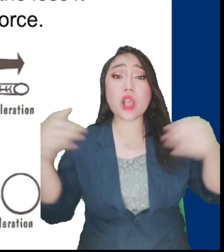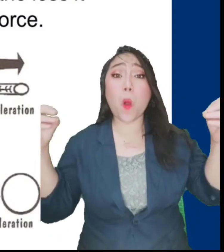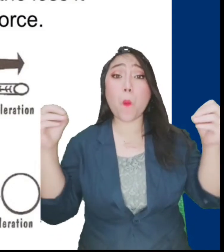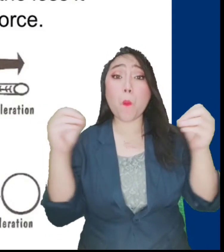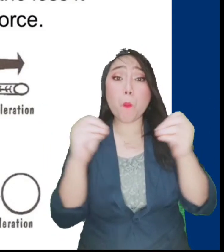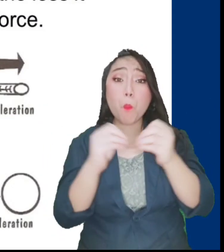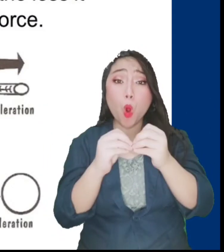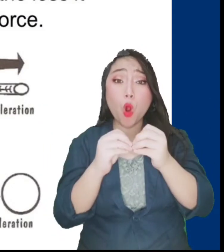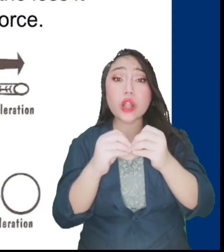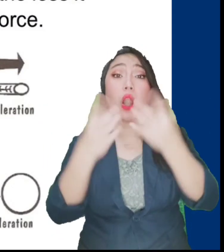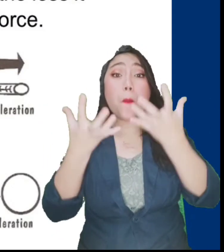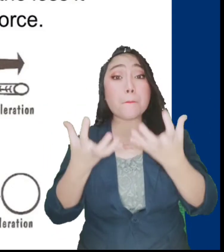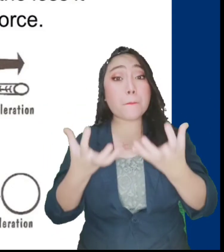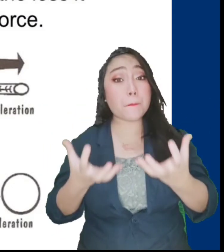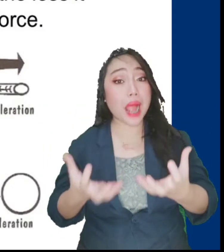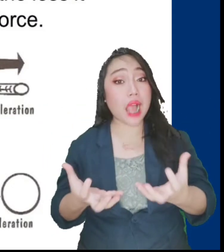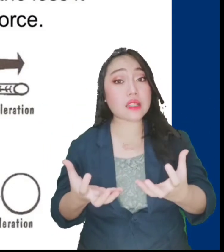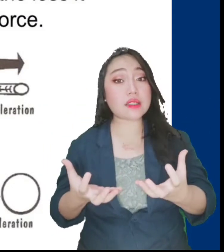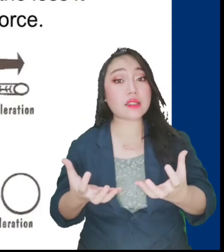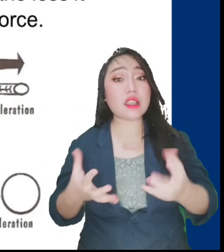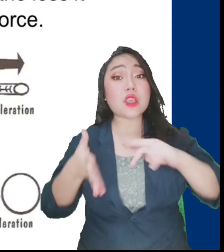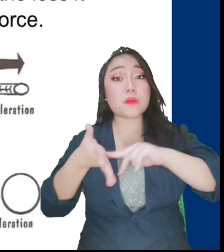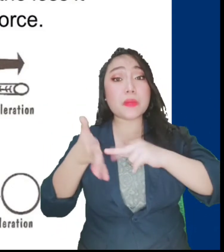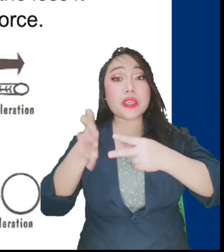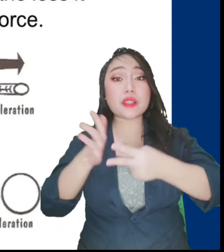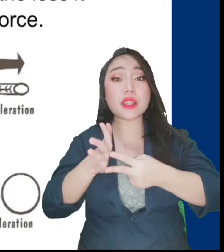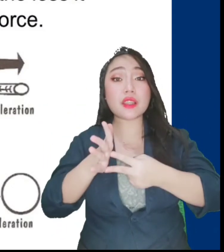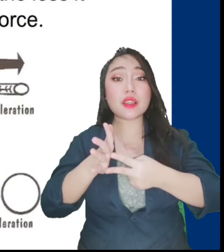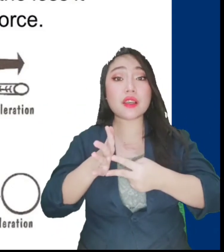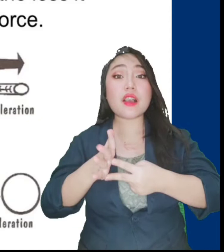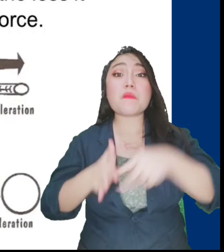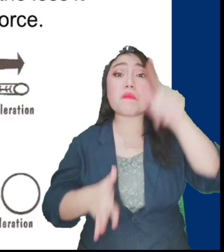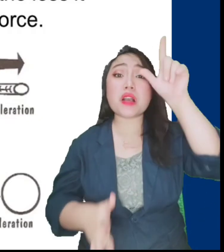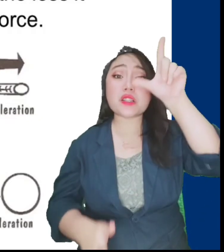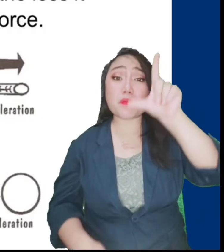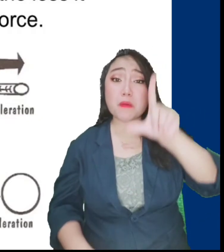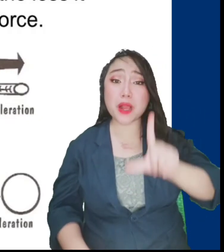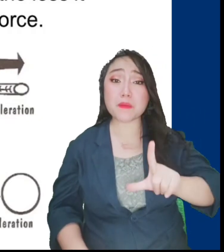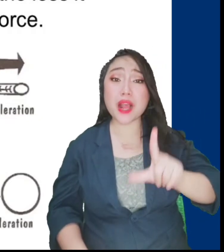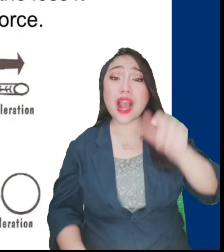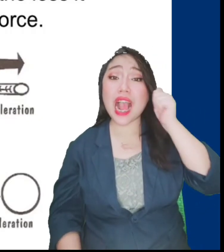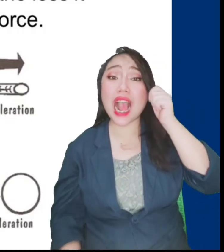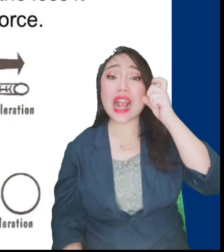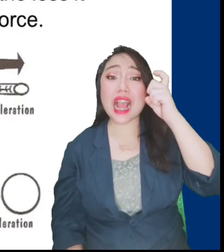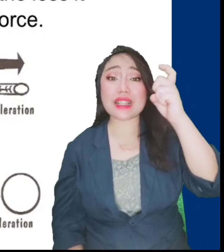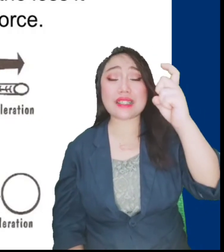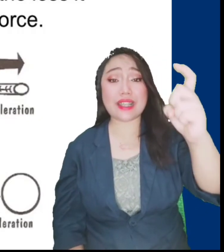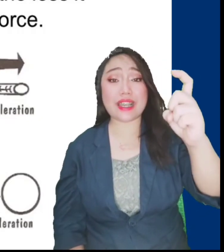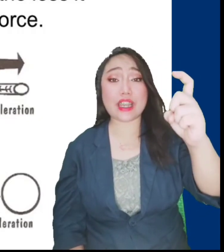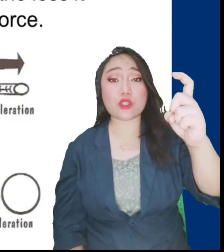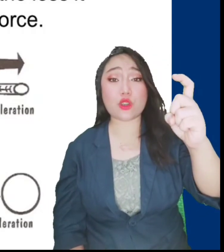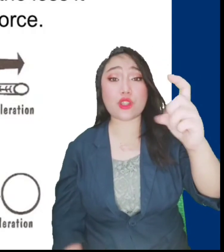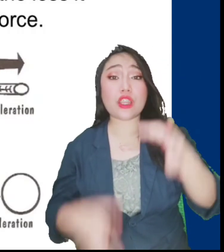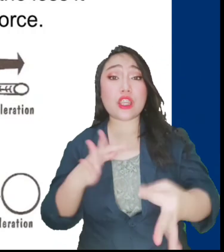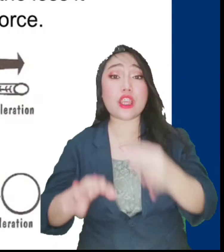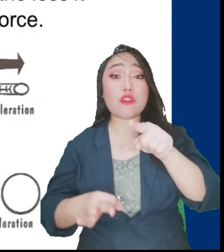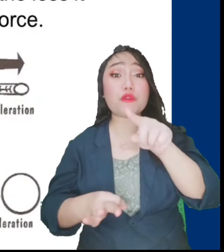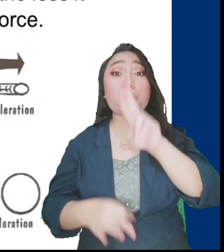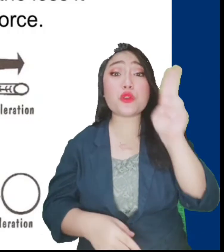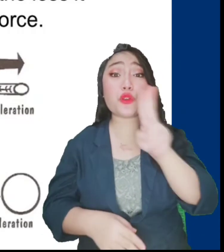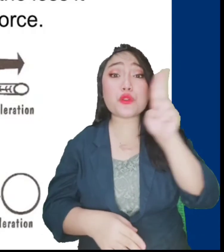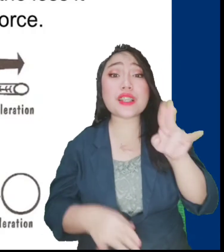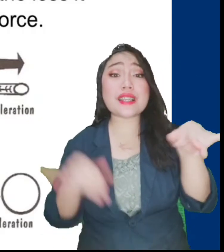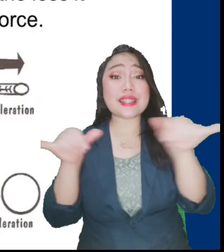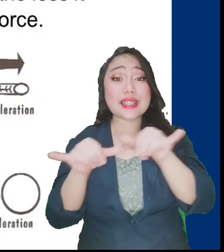If an object has more mass, then it means it will